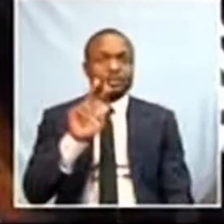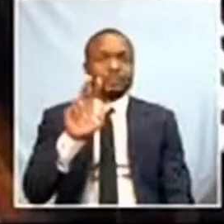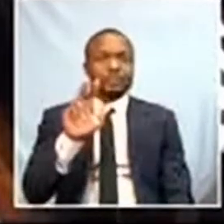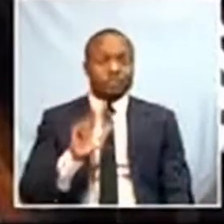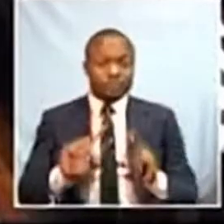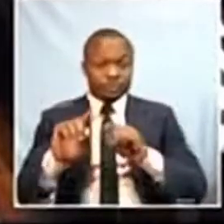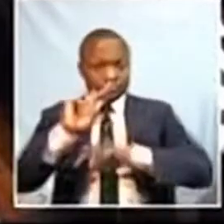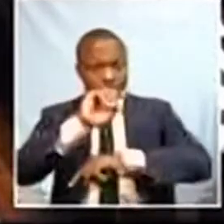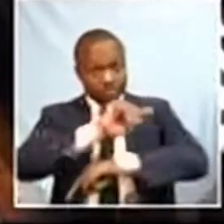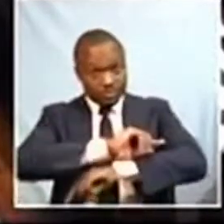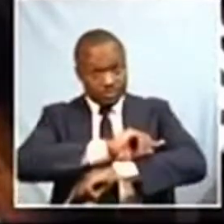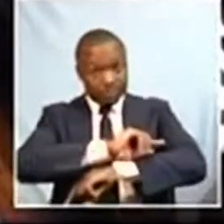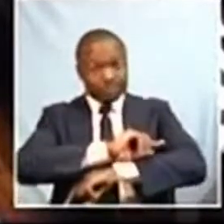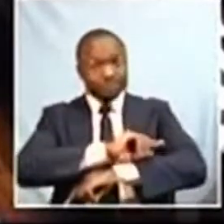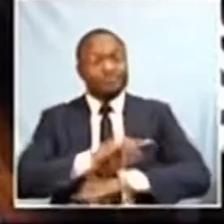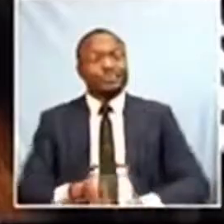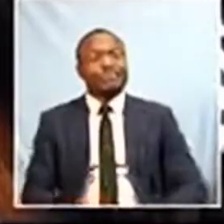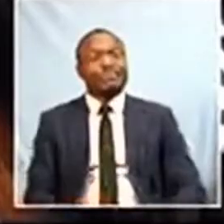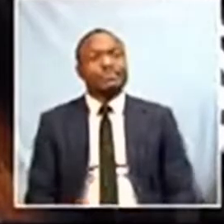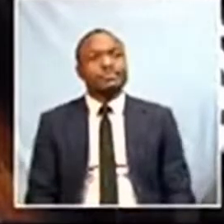Today is